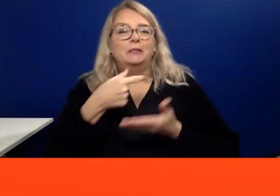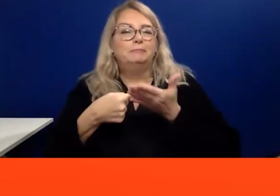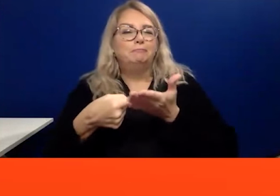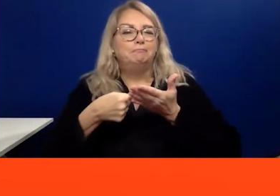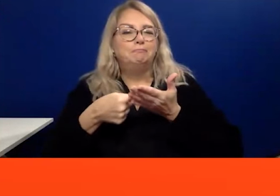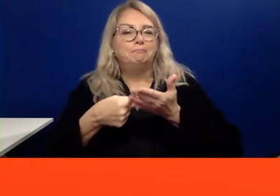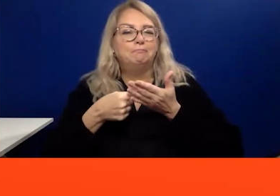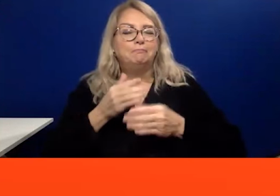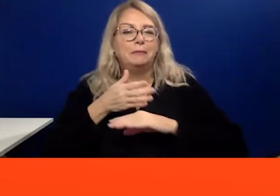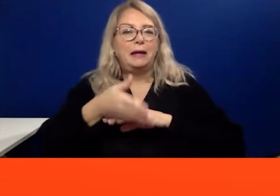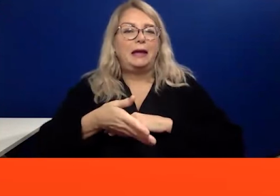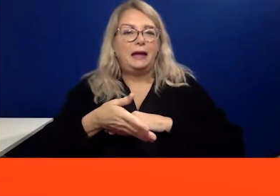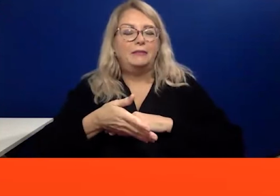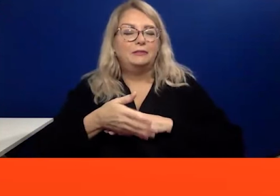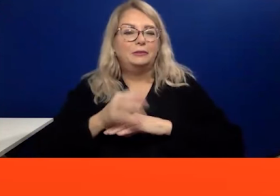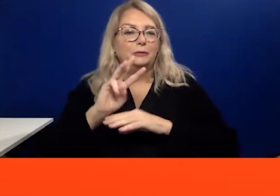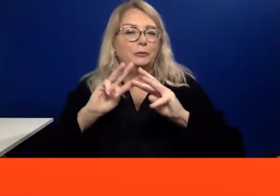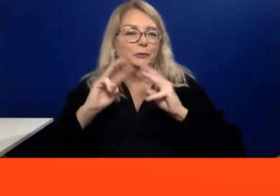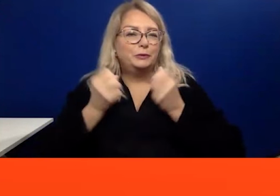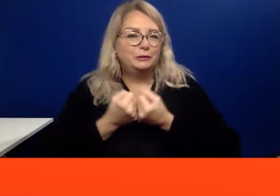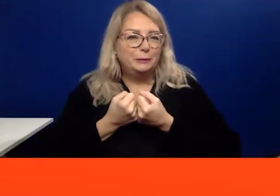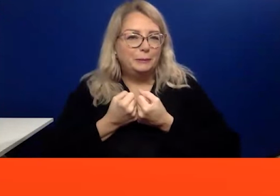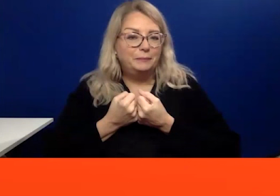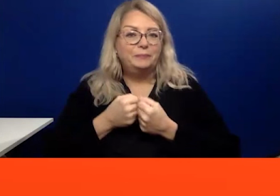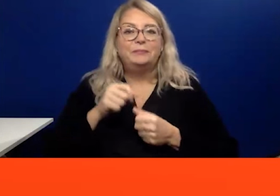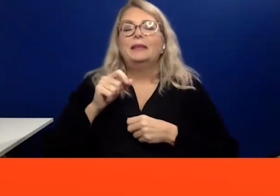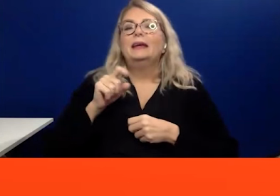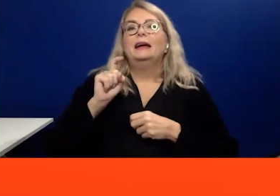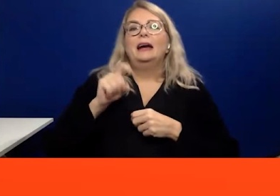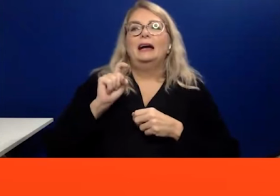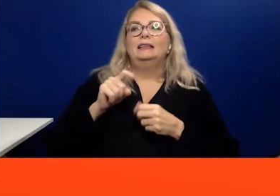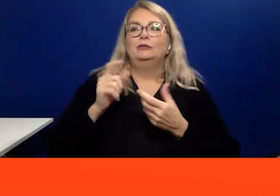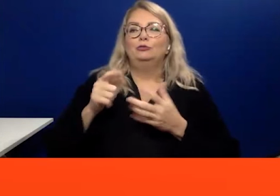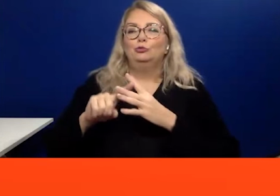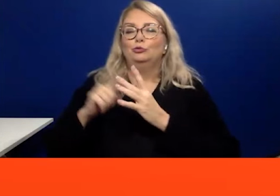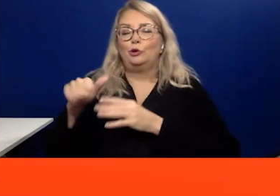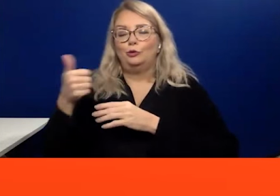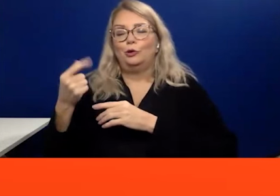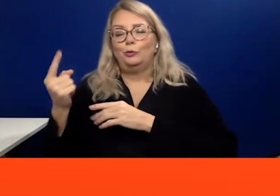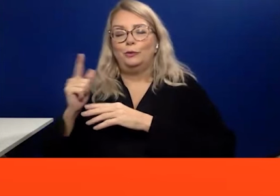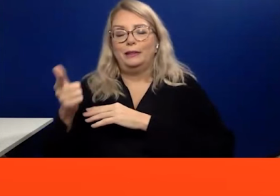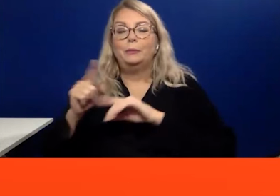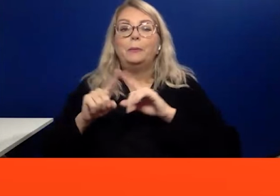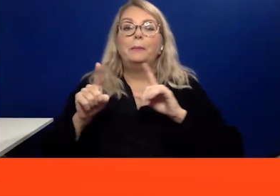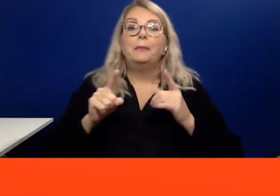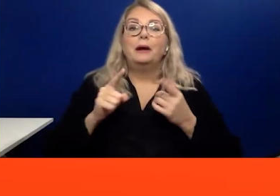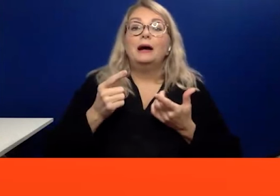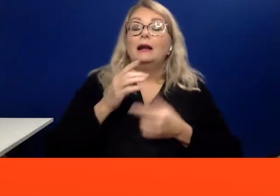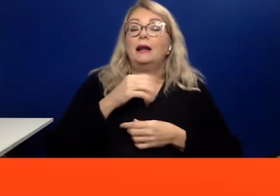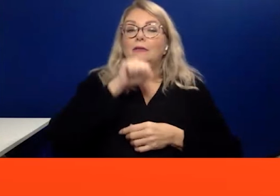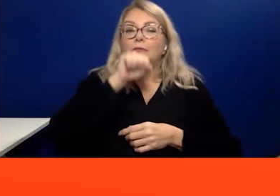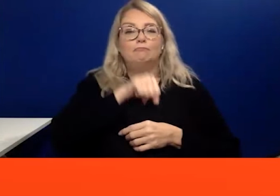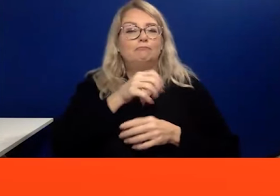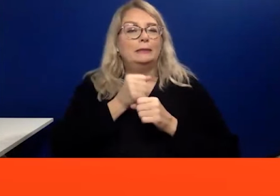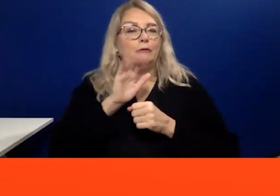after the show here. And I have to get on to another one, but I'd love to get your name and email address and so forth today. And